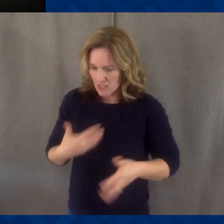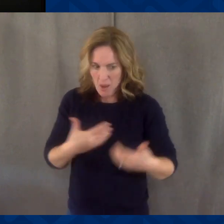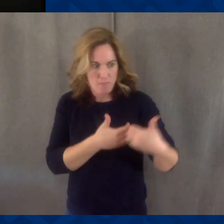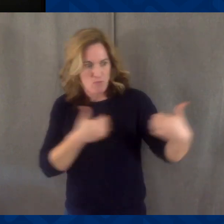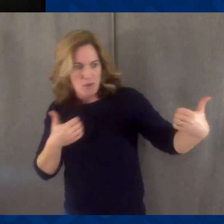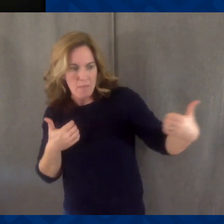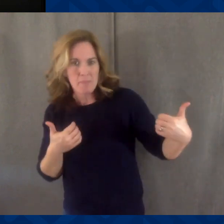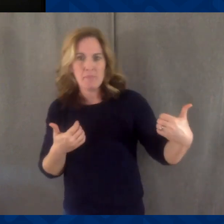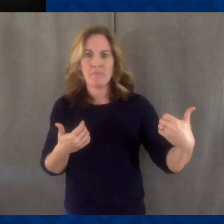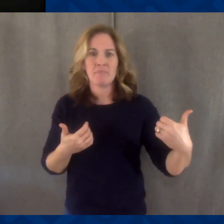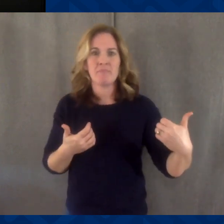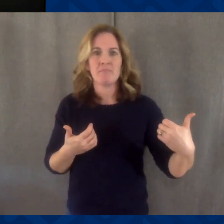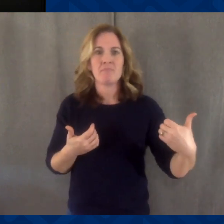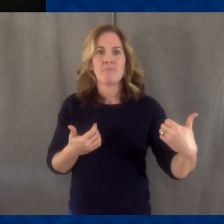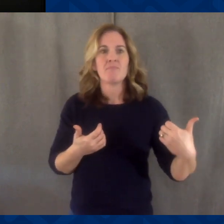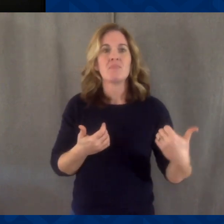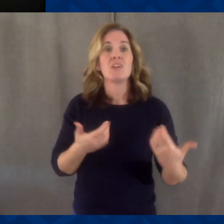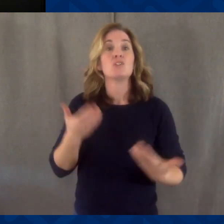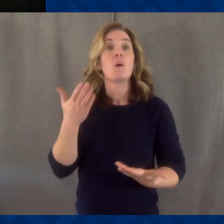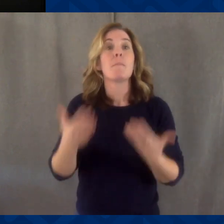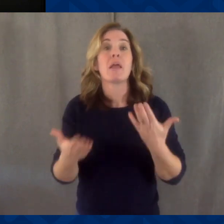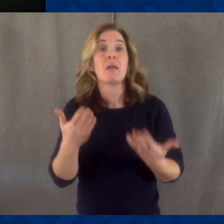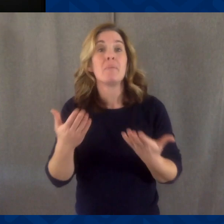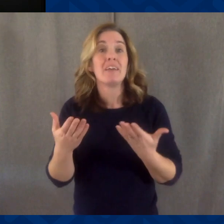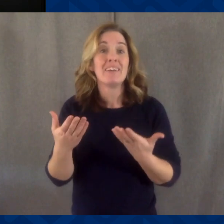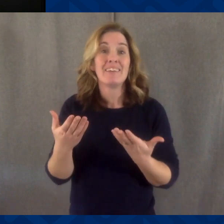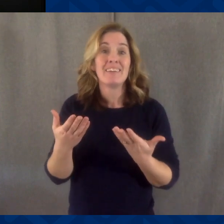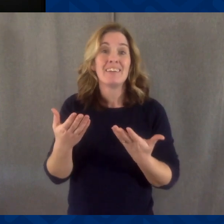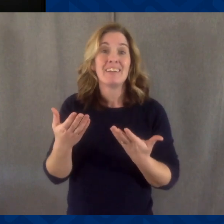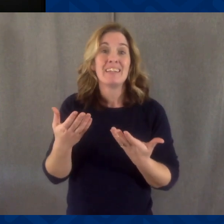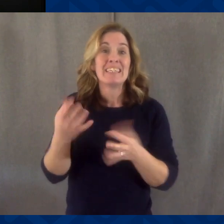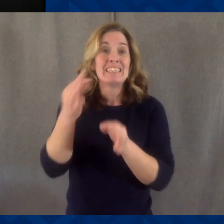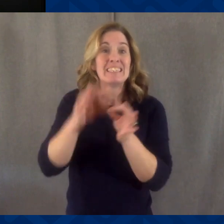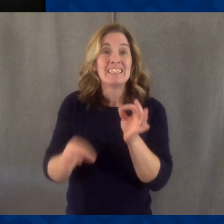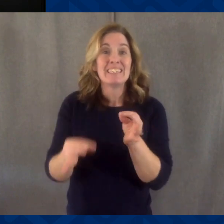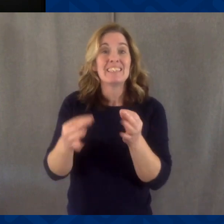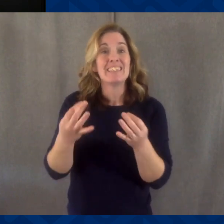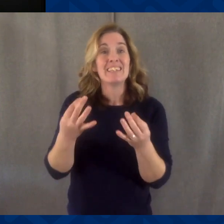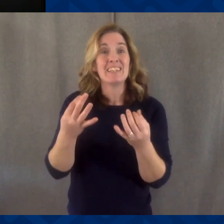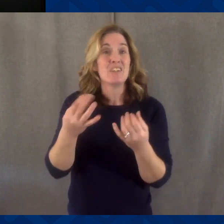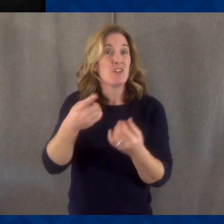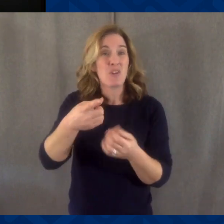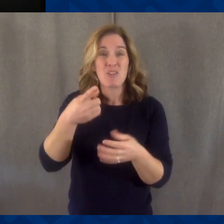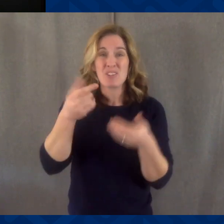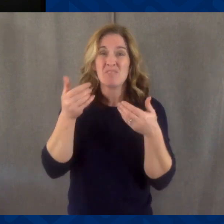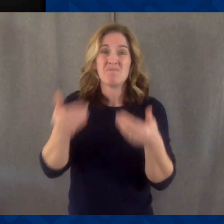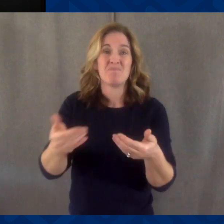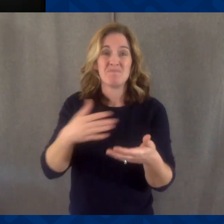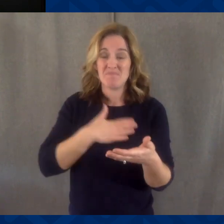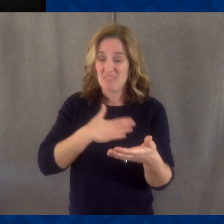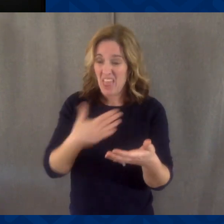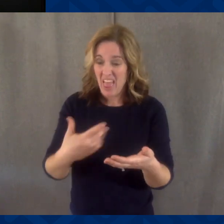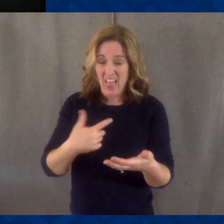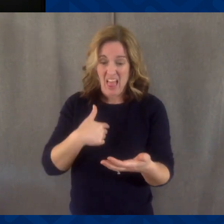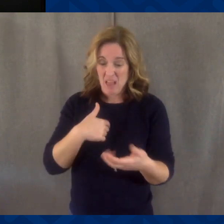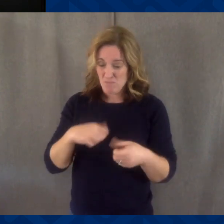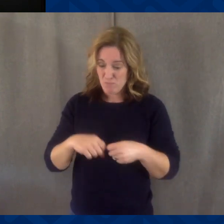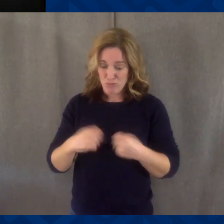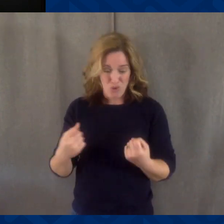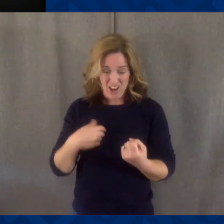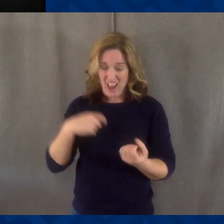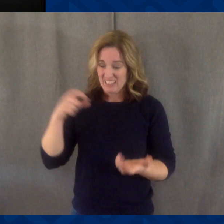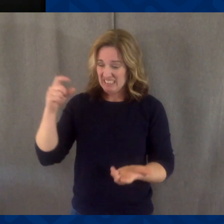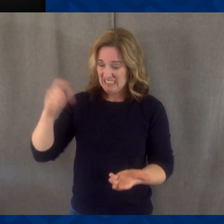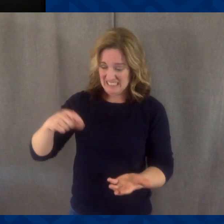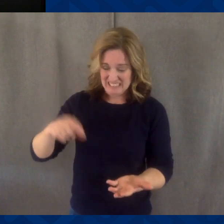from the Spirit of God for you might be today to simply admit that you are broken, that you have need of something, because